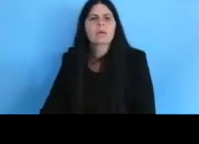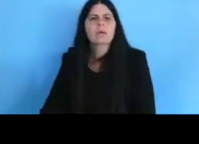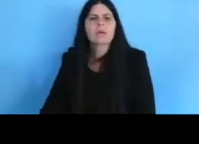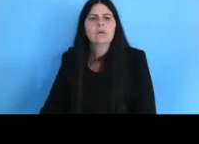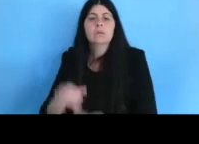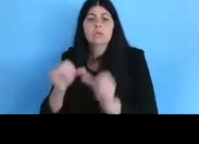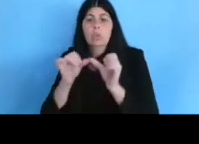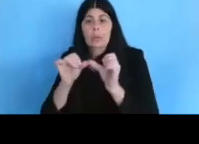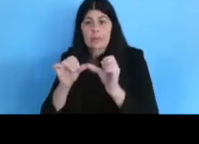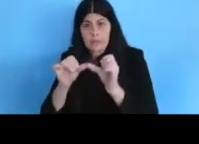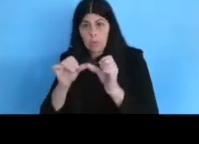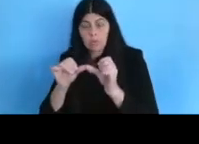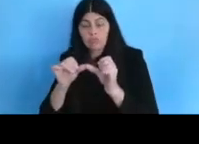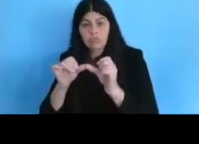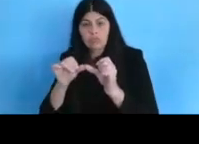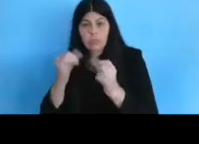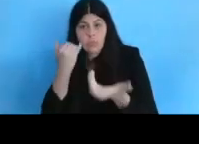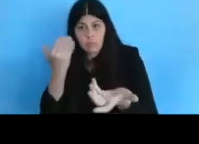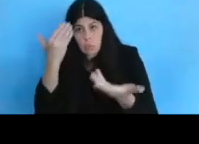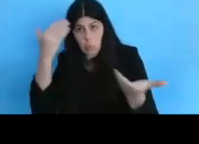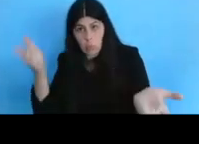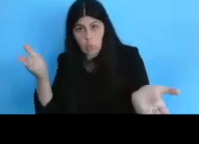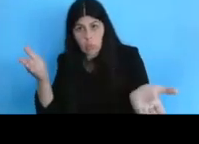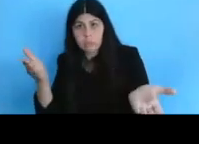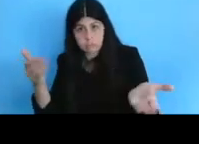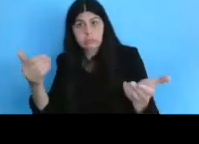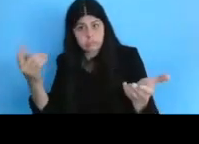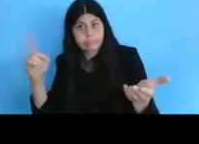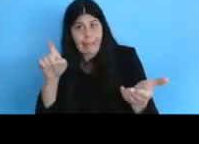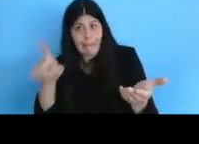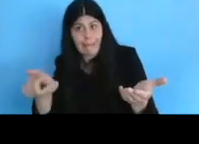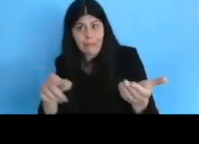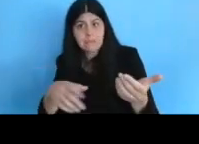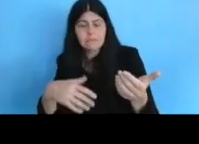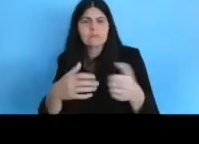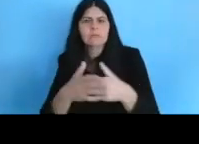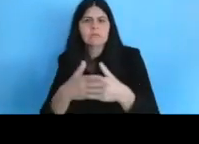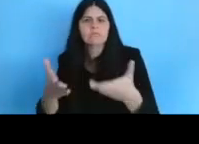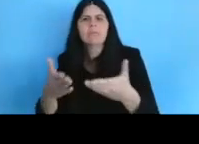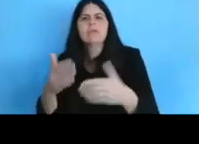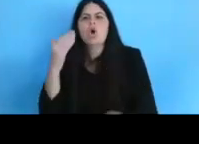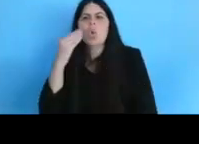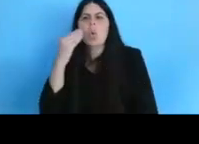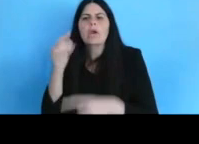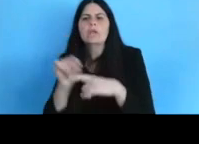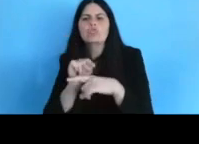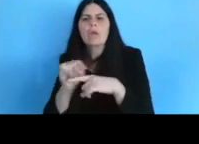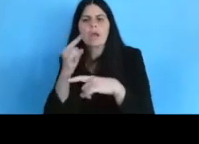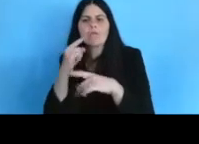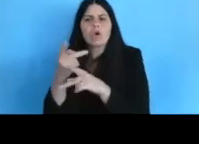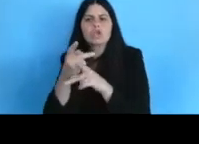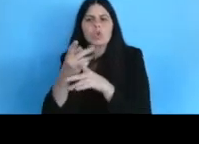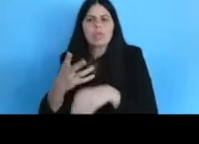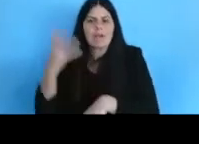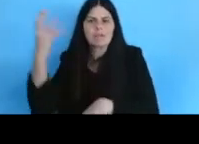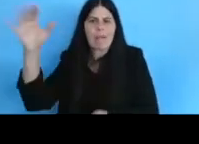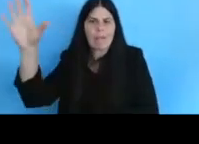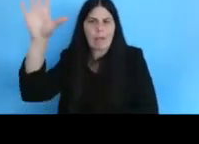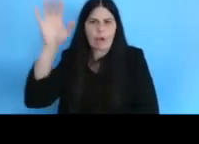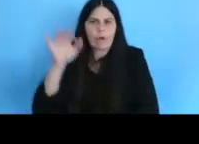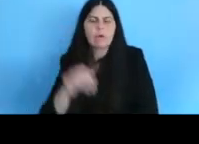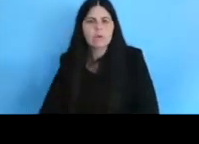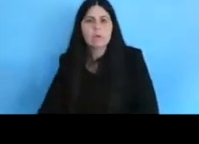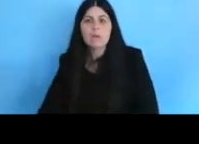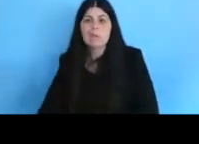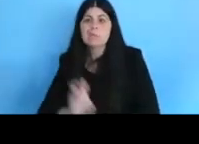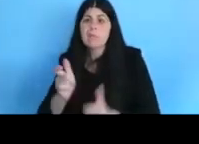continue on, if you don't know, ask. There is awareness training for supervisors that are out there. There has been a large push in the last